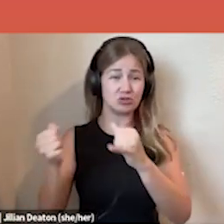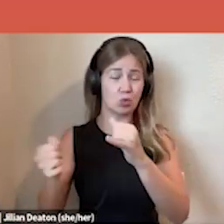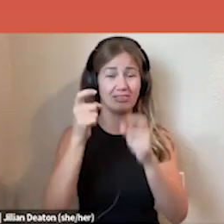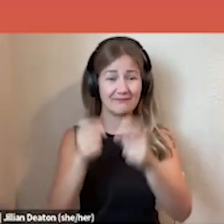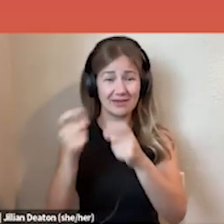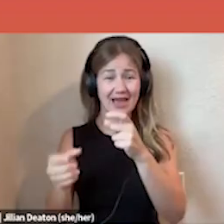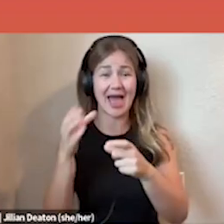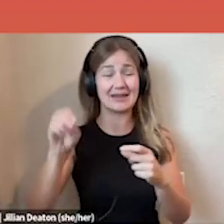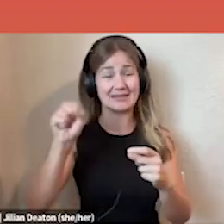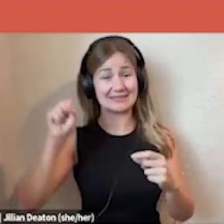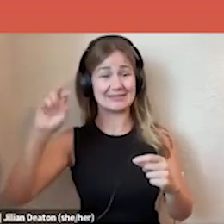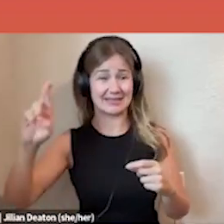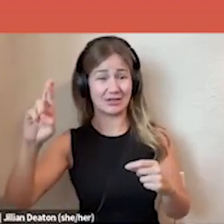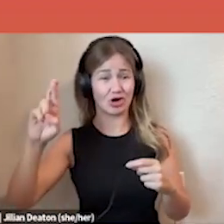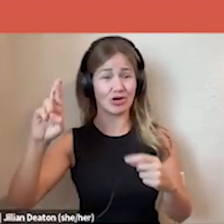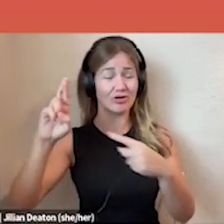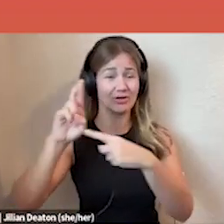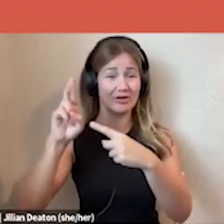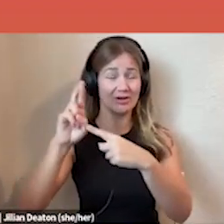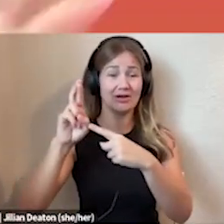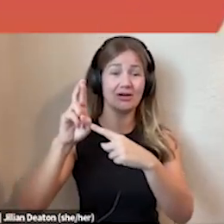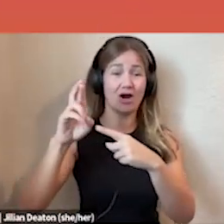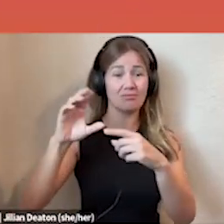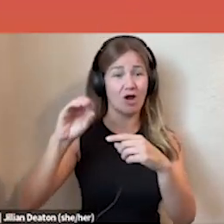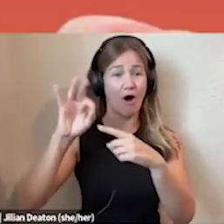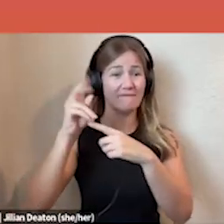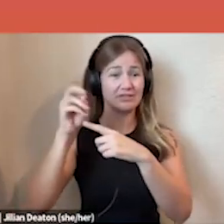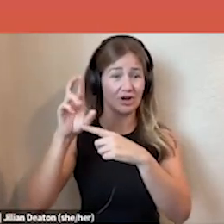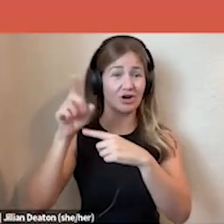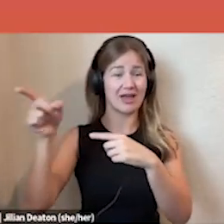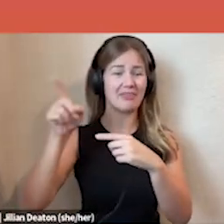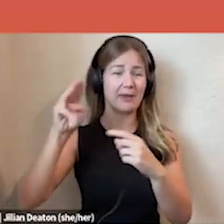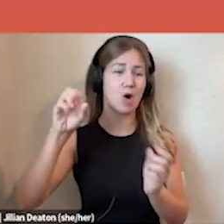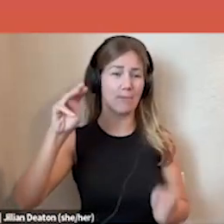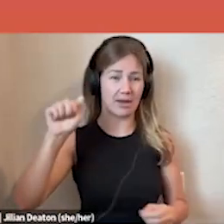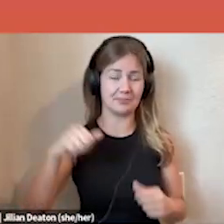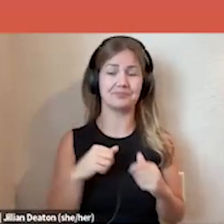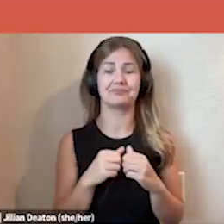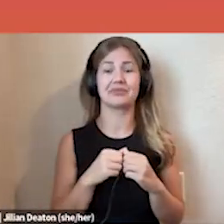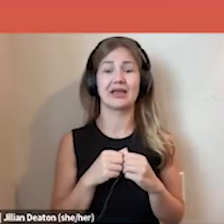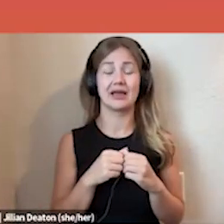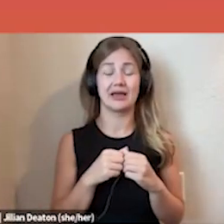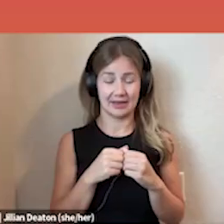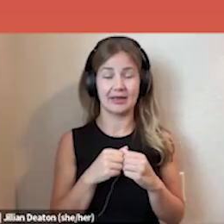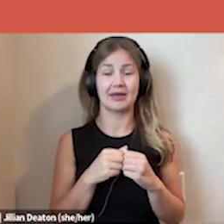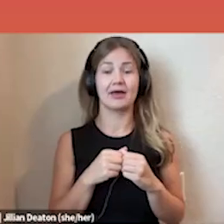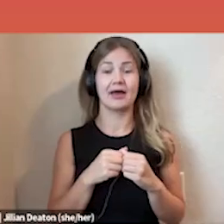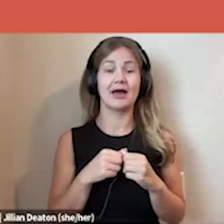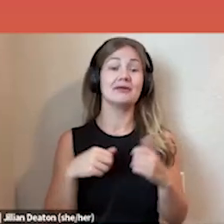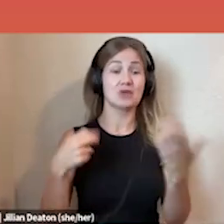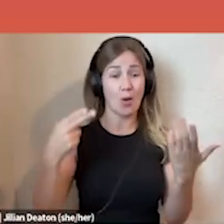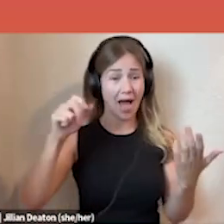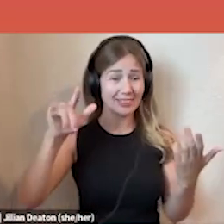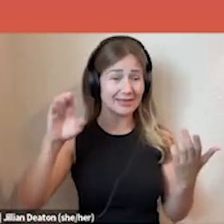Development Officer at the Museum of Modern Art. And in addition to all of her institutional and consultant work, Hallie